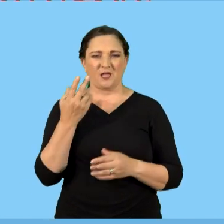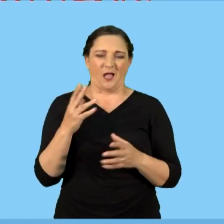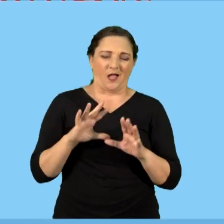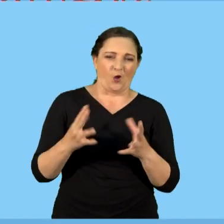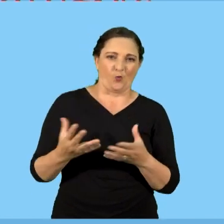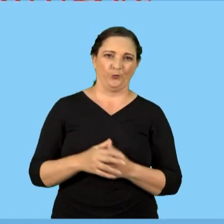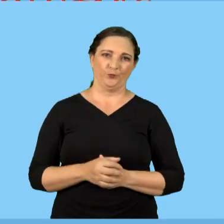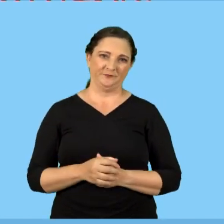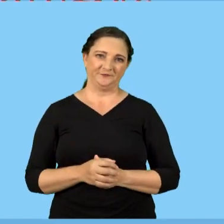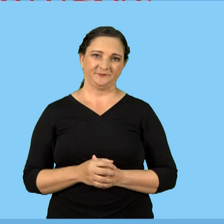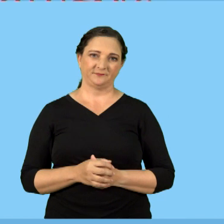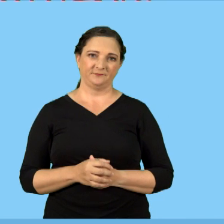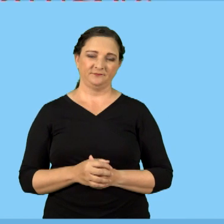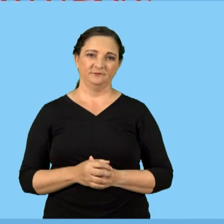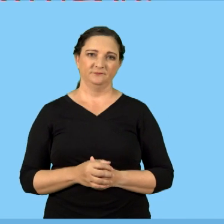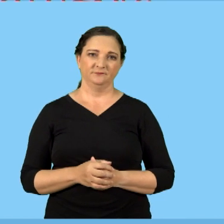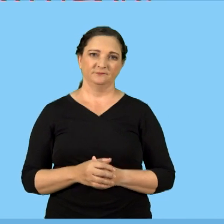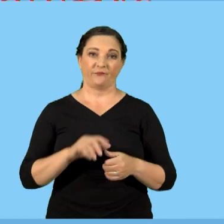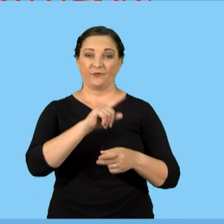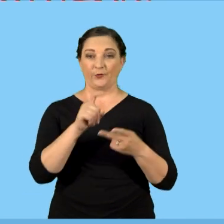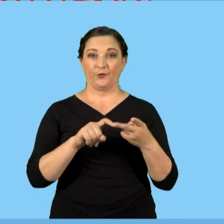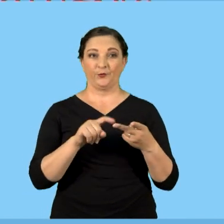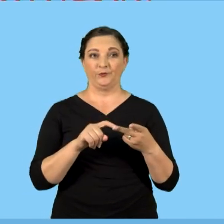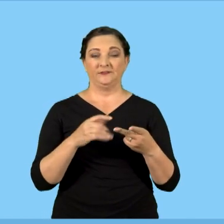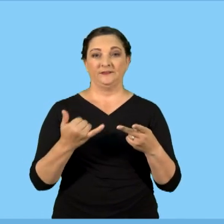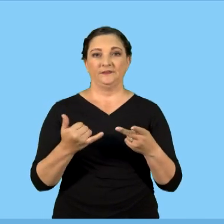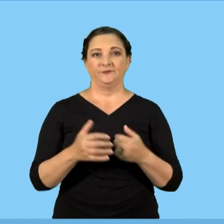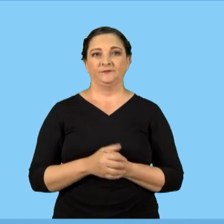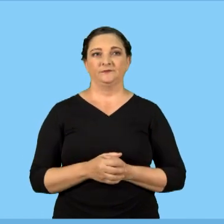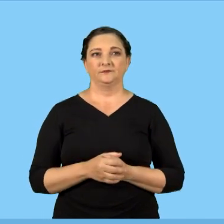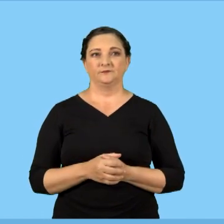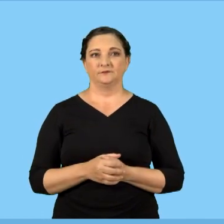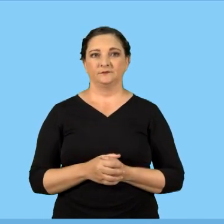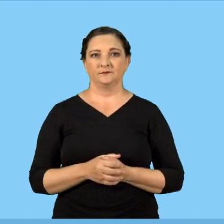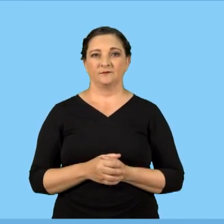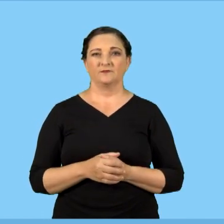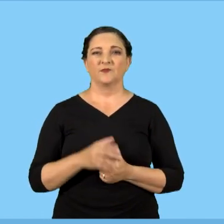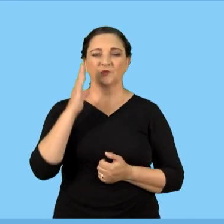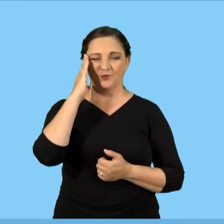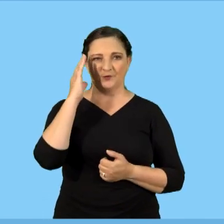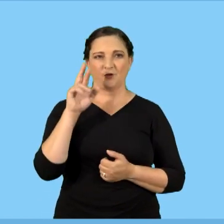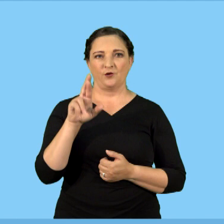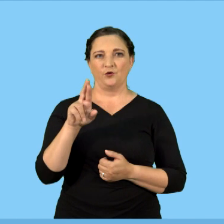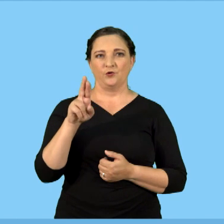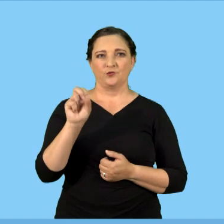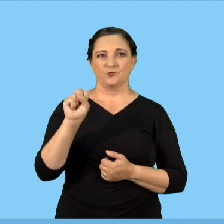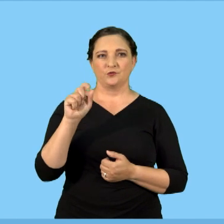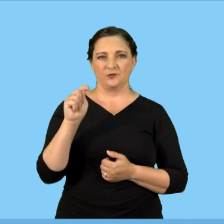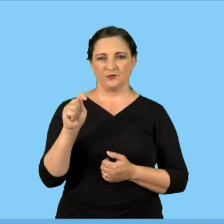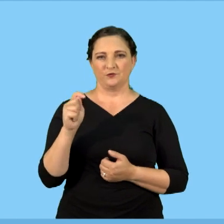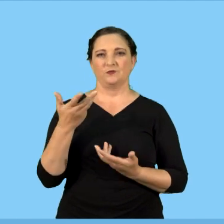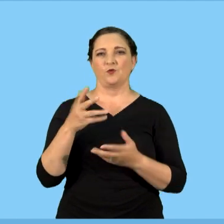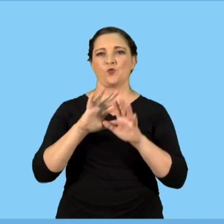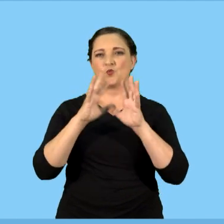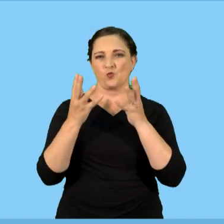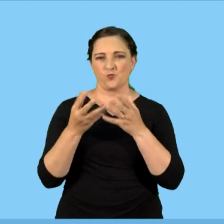be using in order to do that. Our next question, we are given that rusting is a world problem that